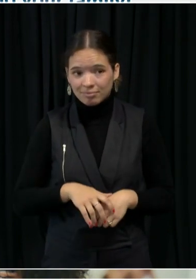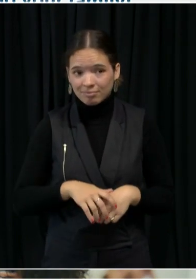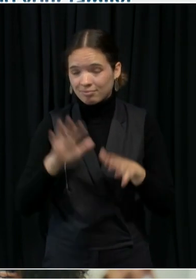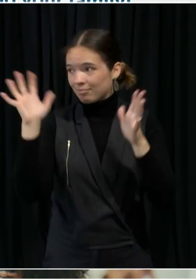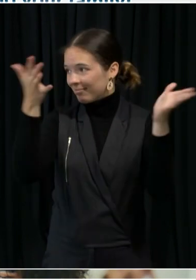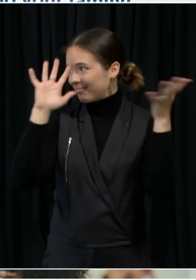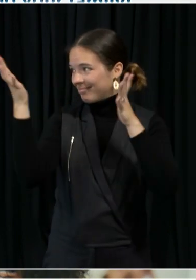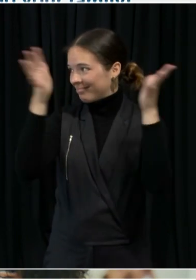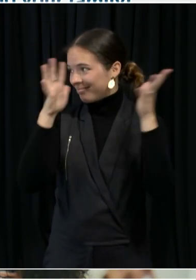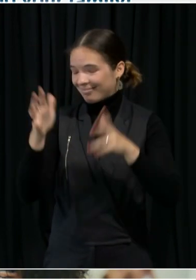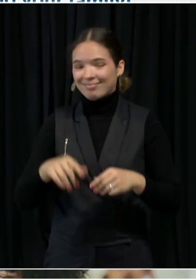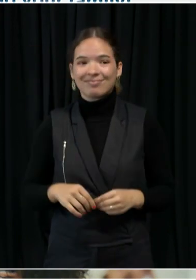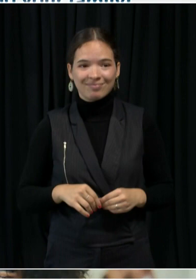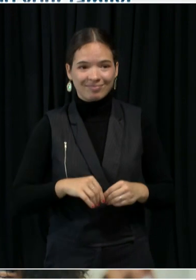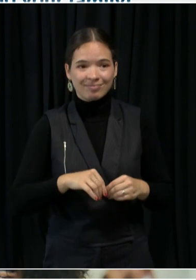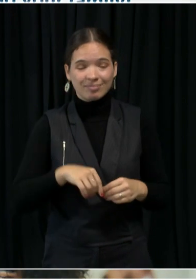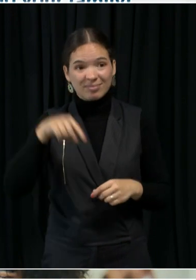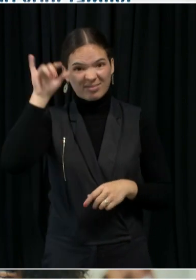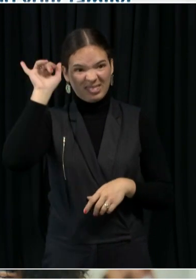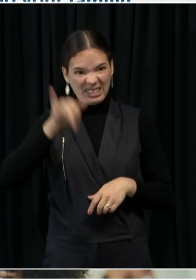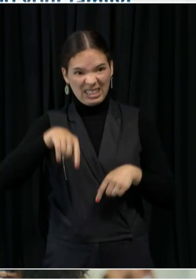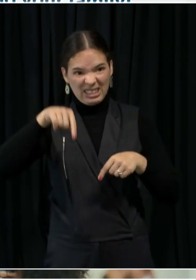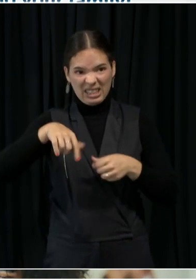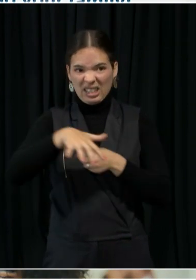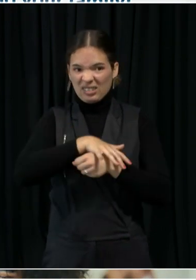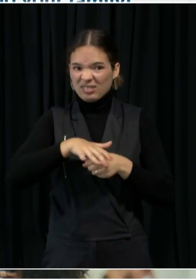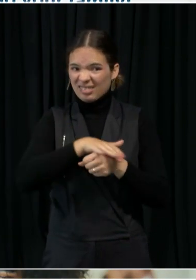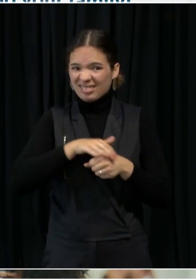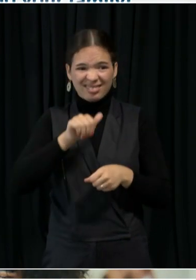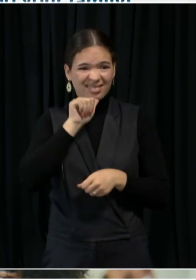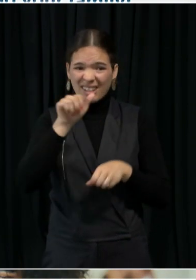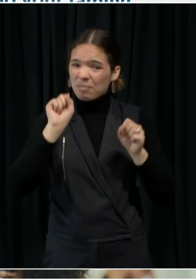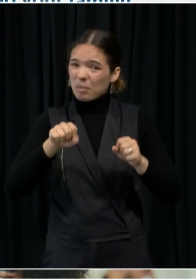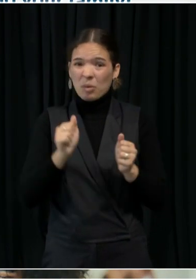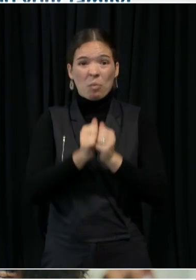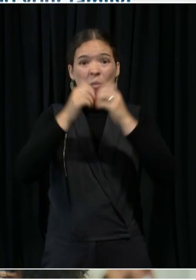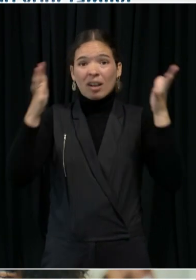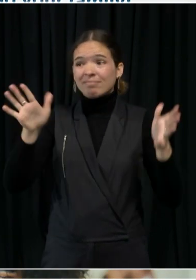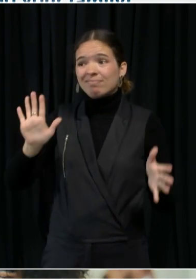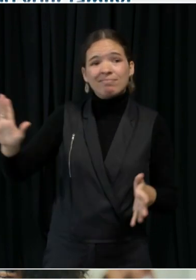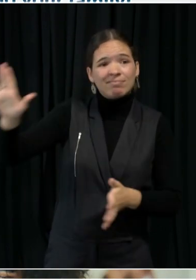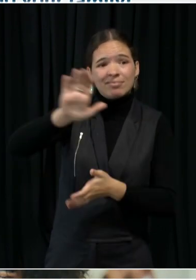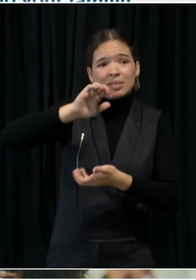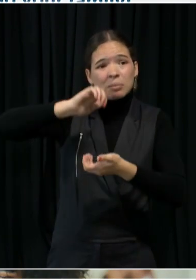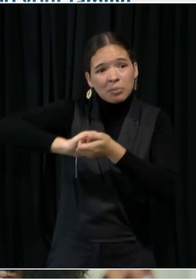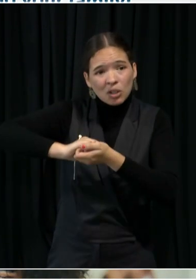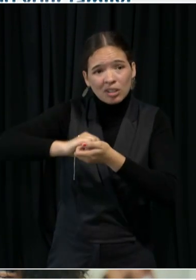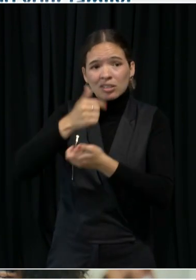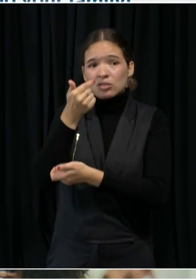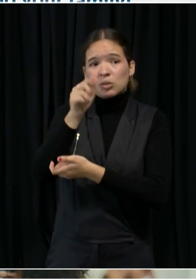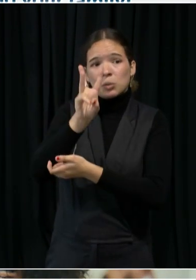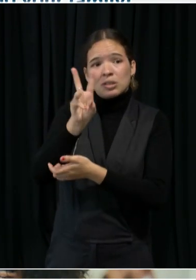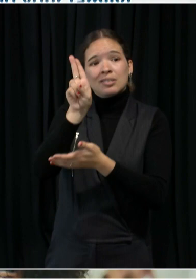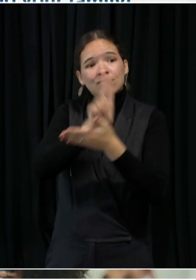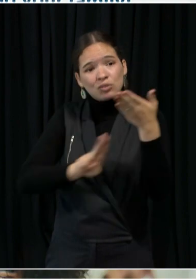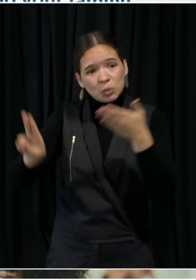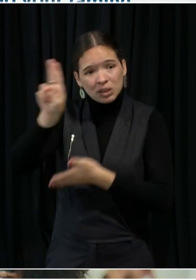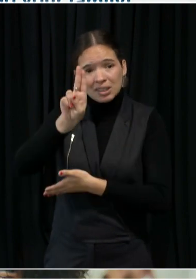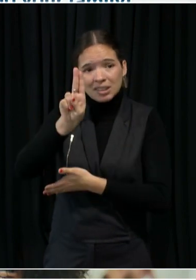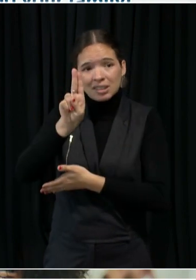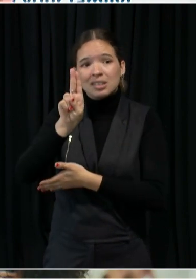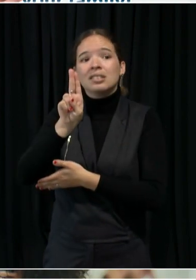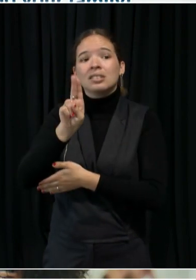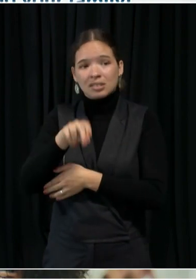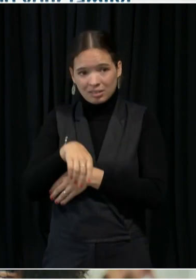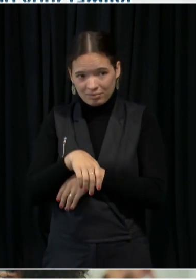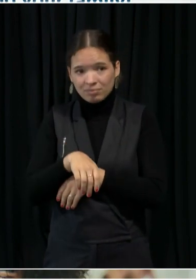This facility would not be possible without our partnership with GW University, the GW School of Medicine and Health